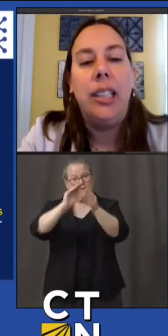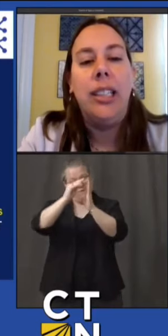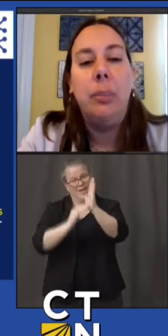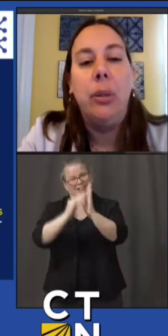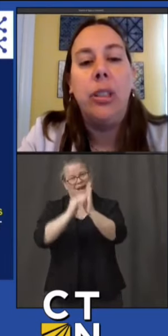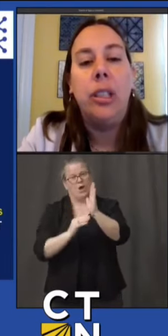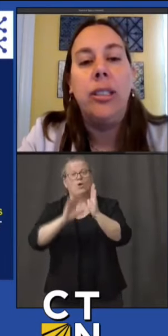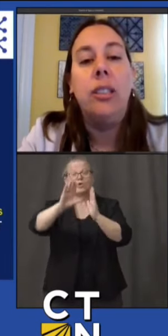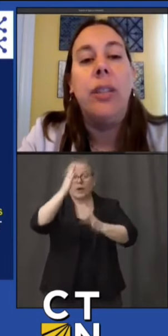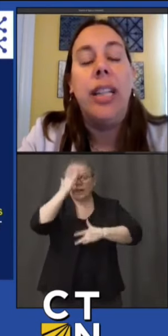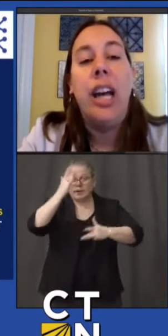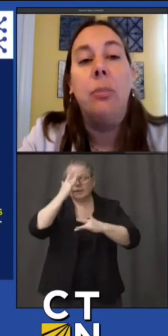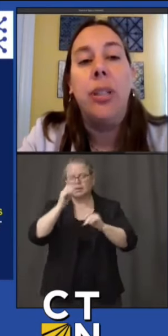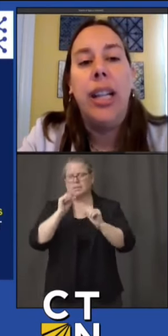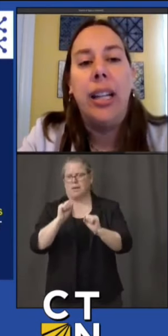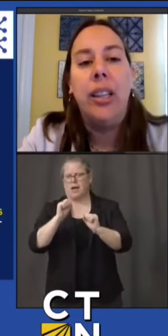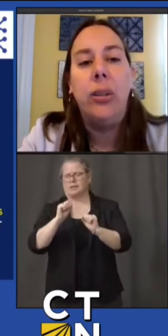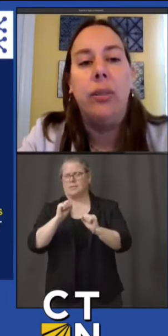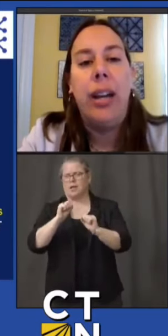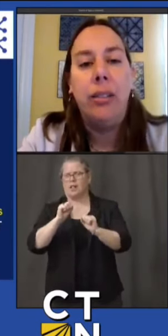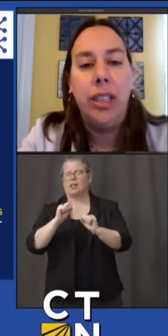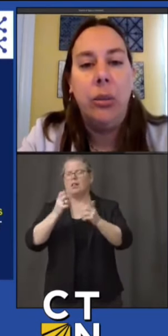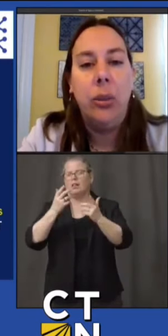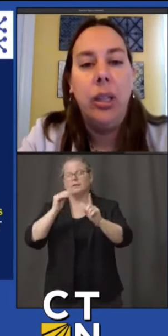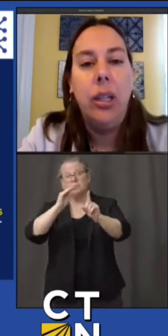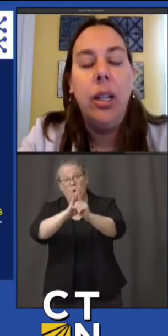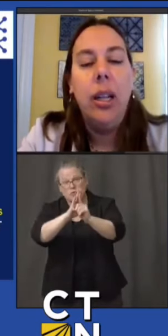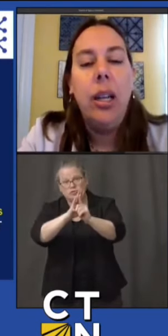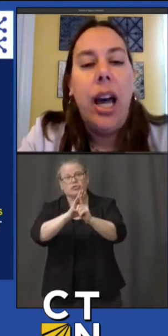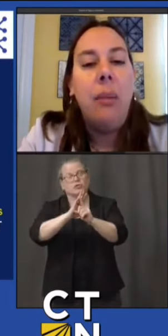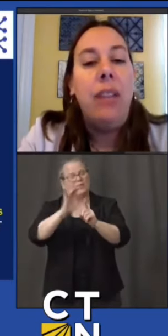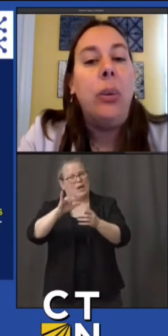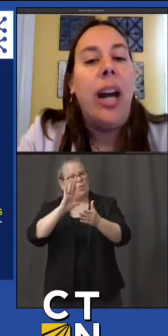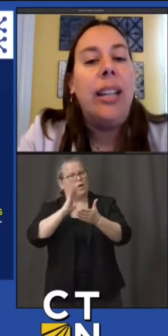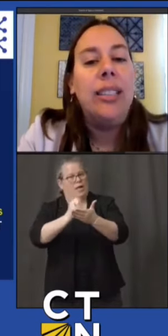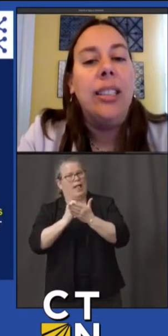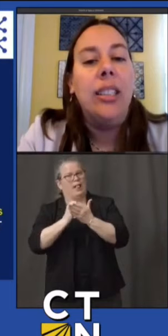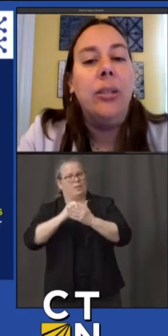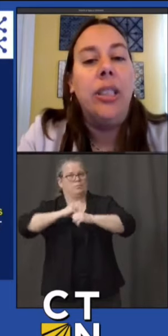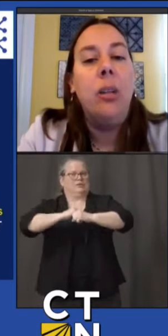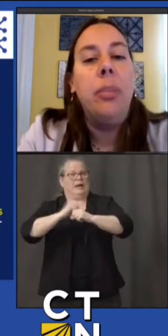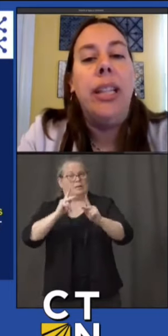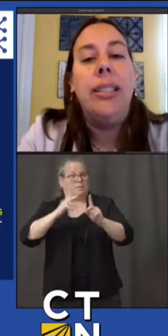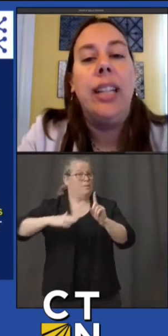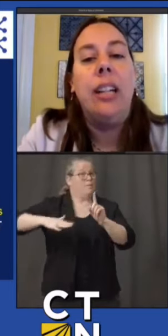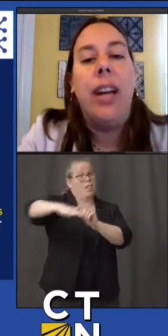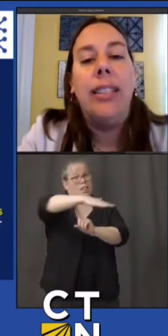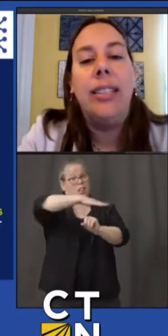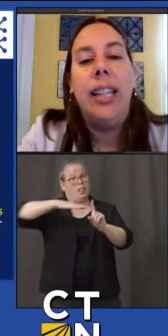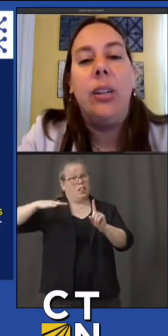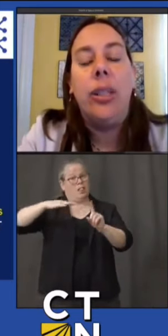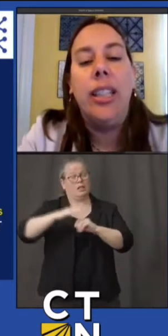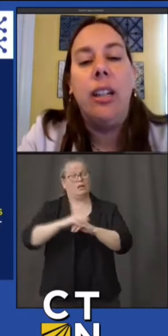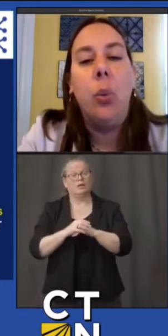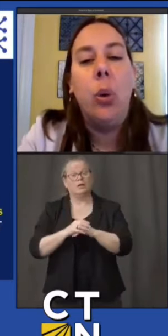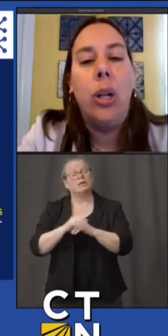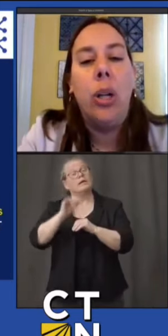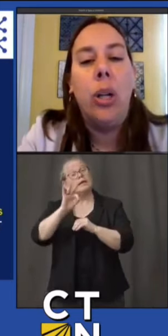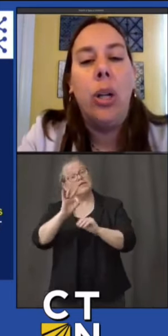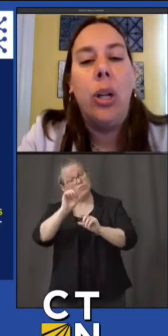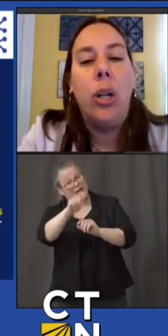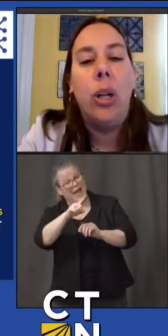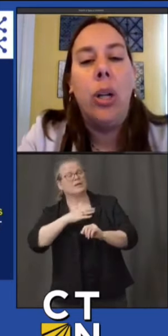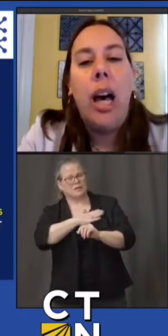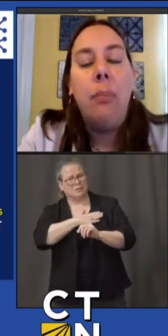potential exposures to really help protect those around you. If you are asked to do so, please self-isolate or